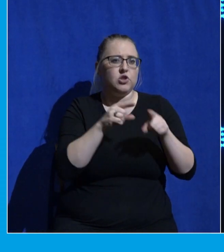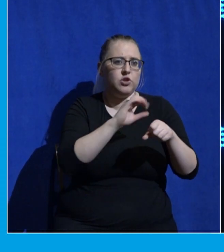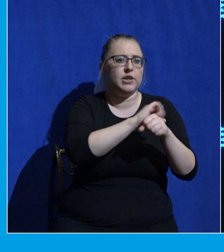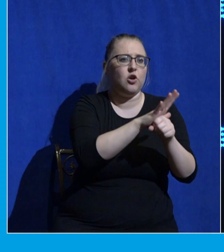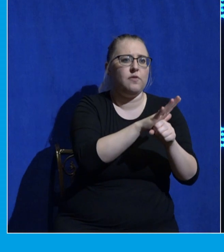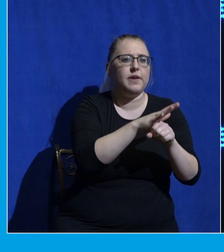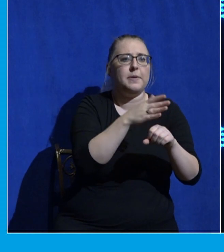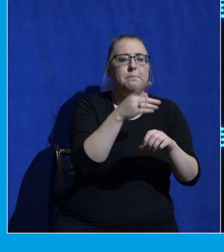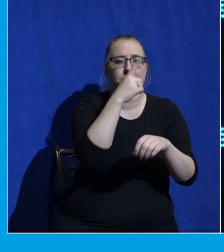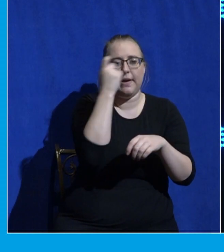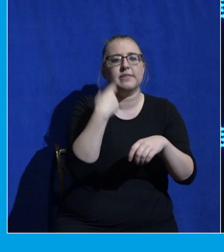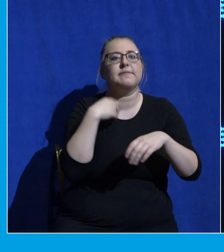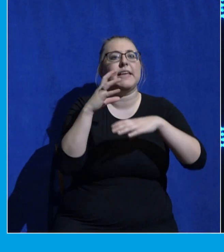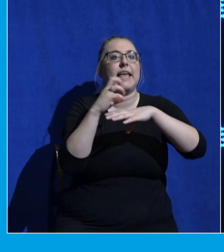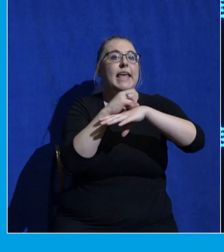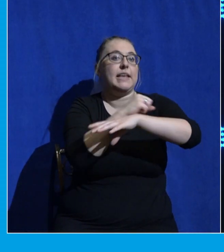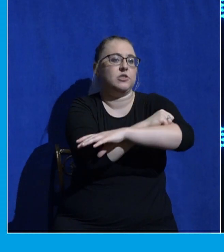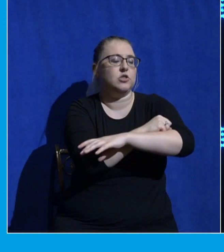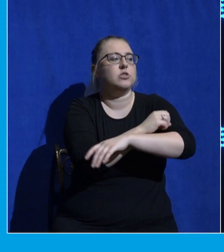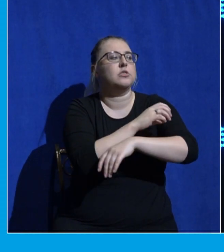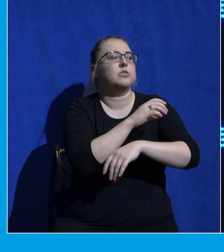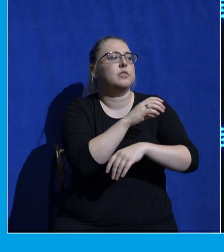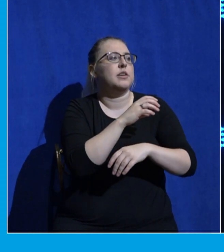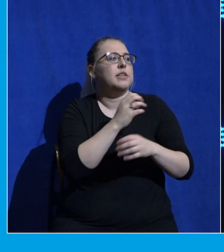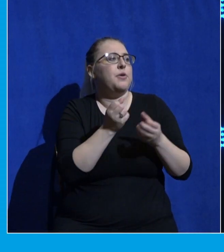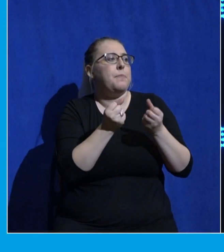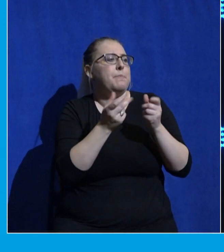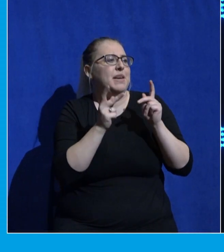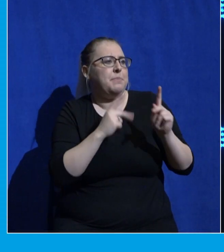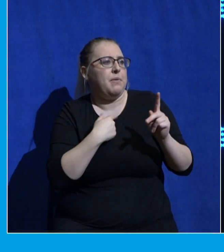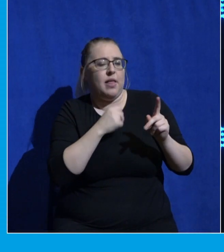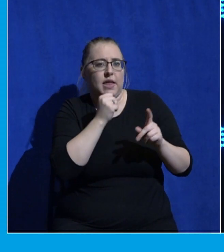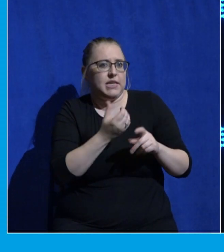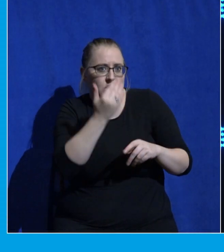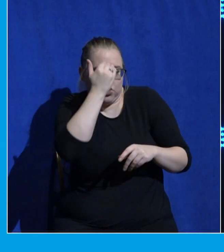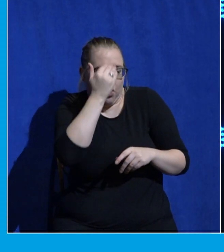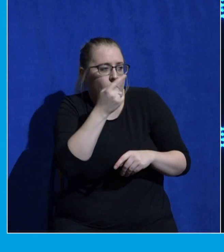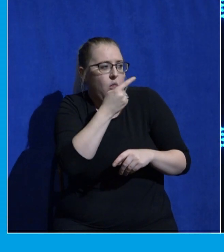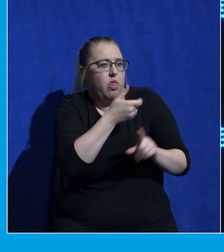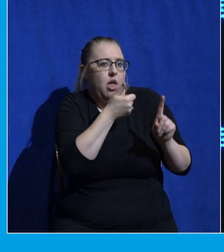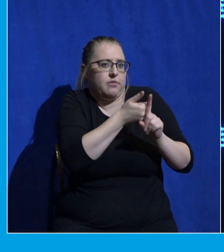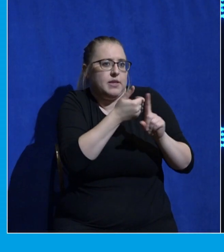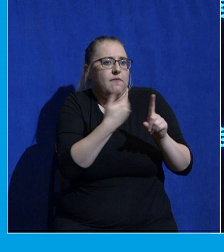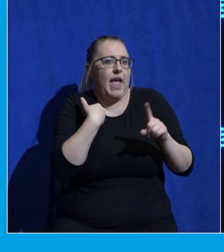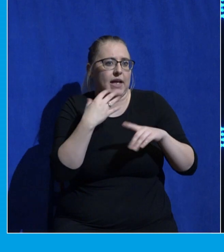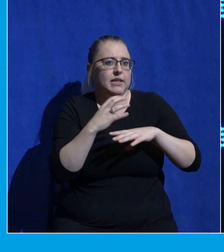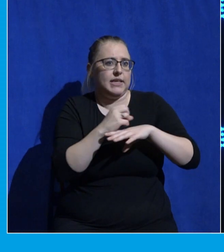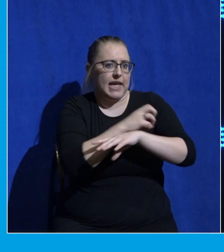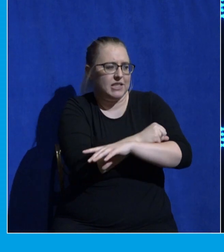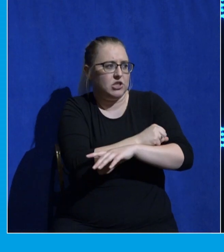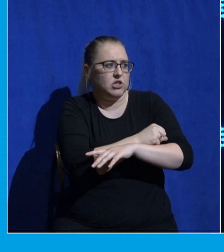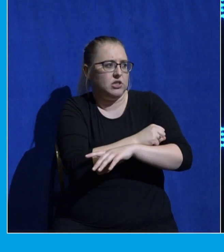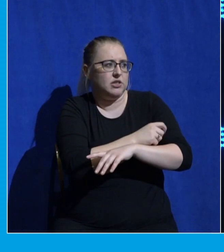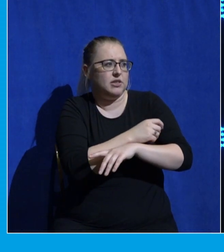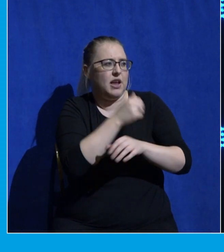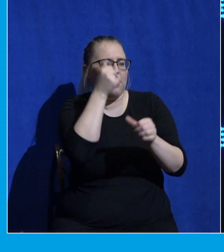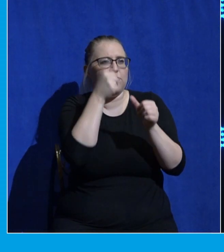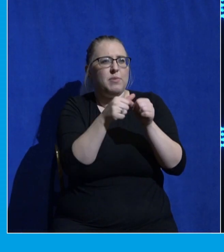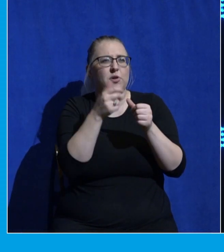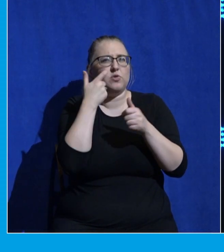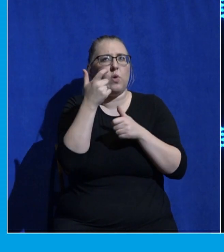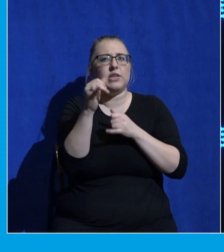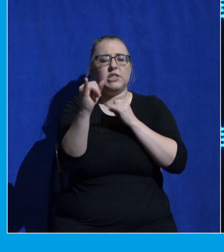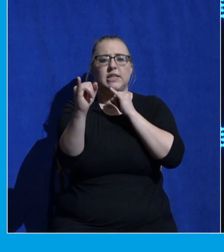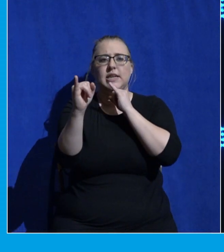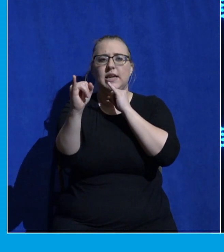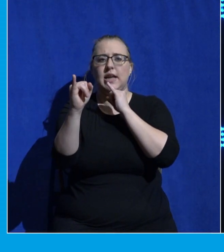wasn't very many people. Almost no one knew the struggle that he was going through. I remember a while back, I was watching an interview with someone